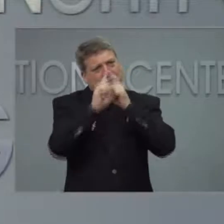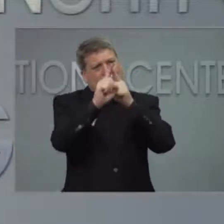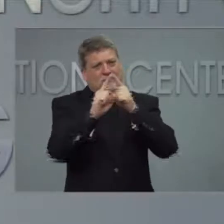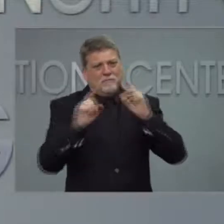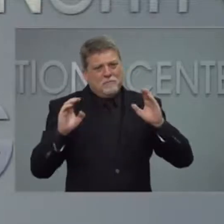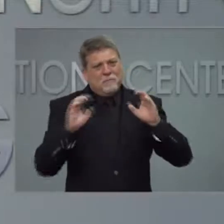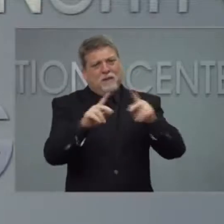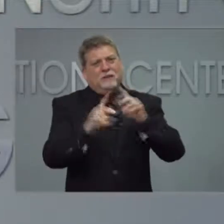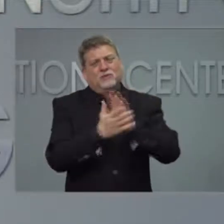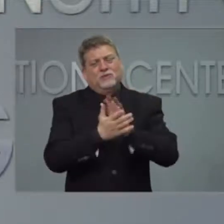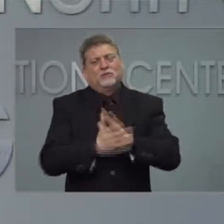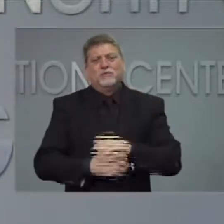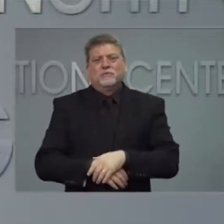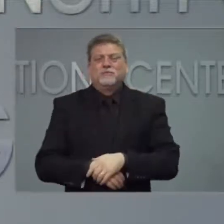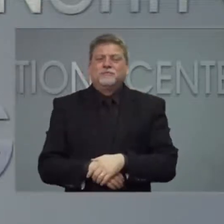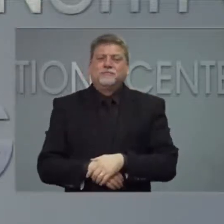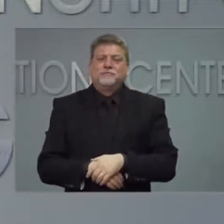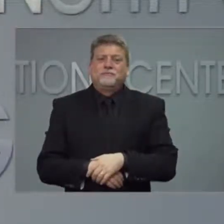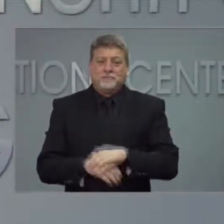Next question, please.